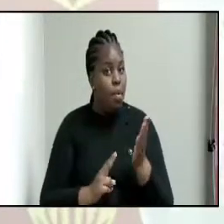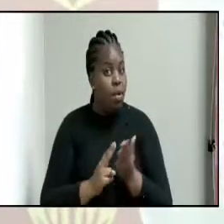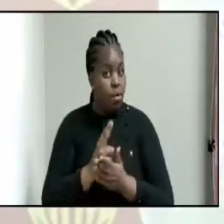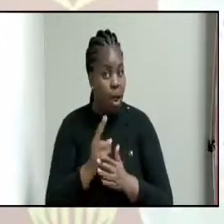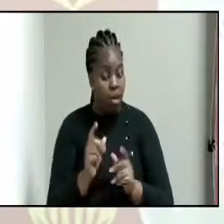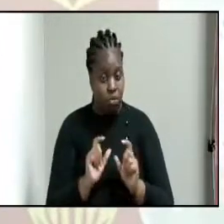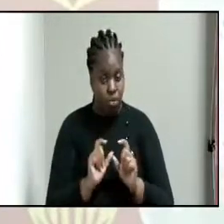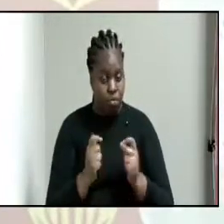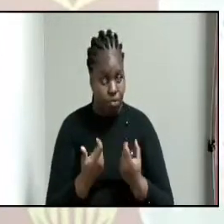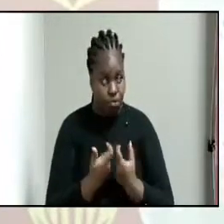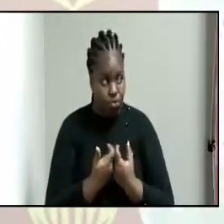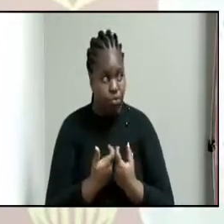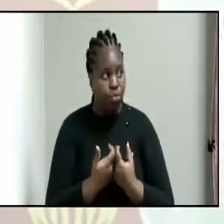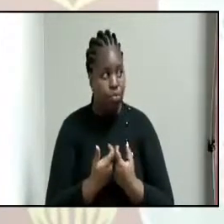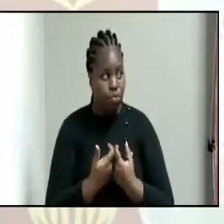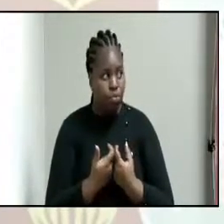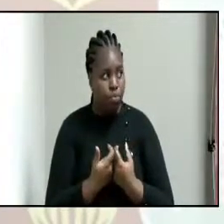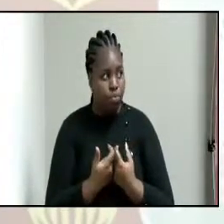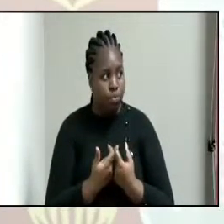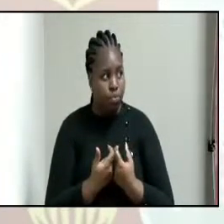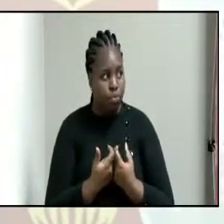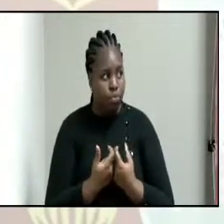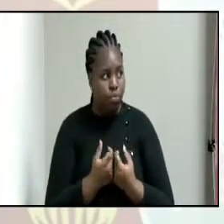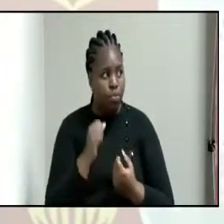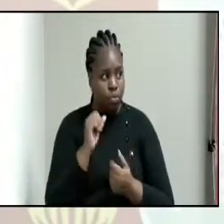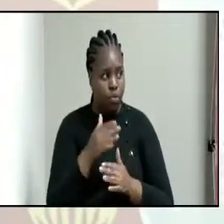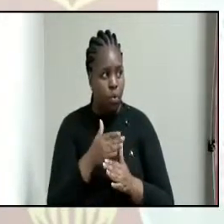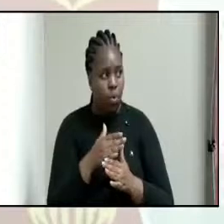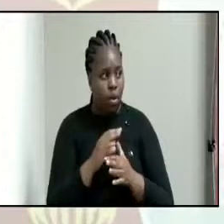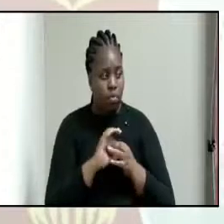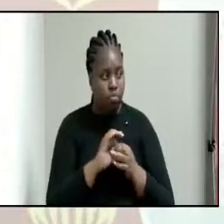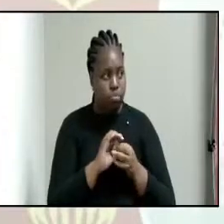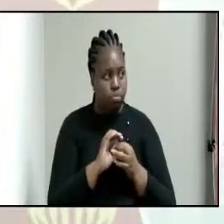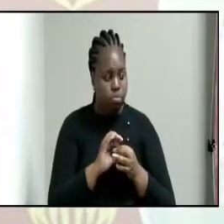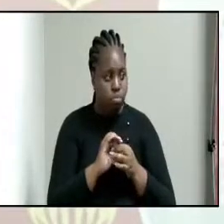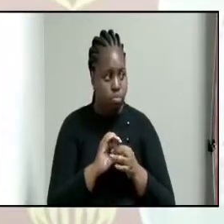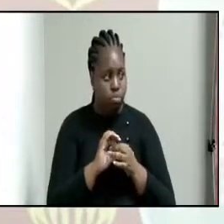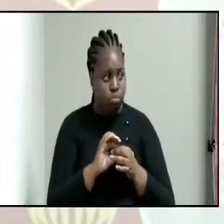Commission does work hand in glove with some